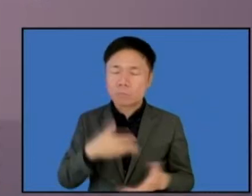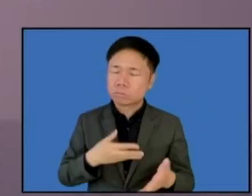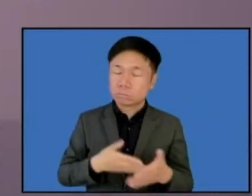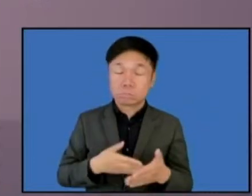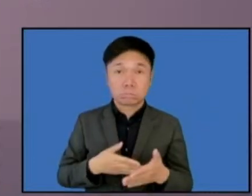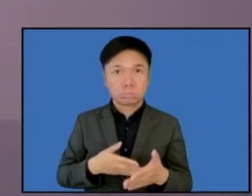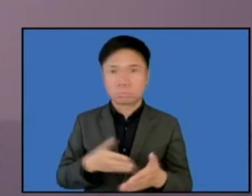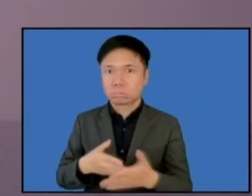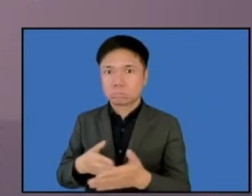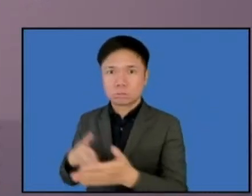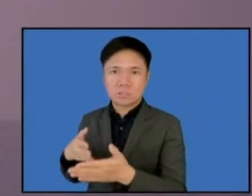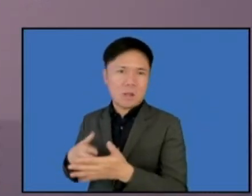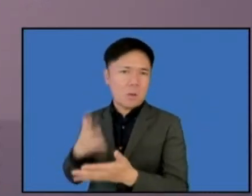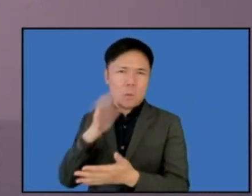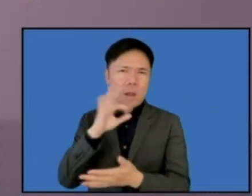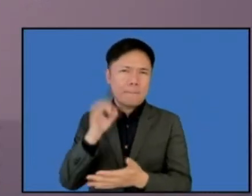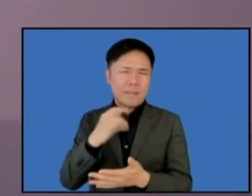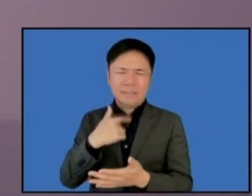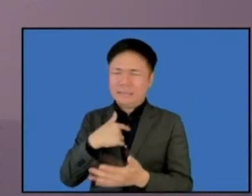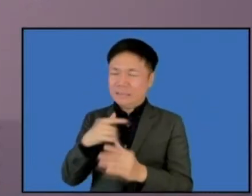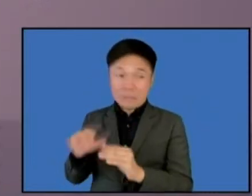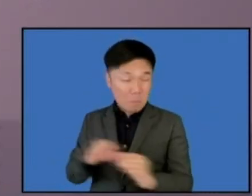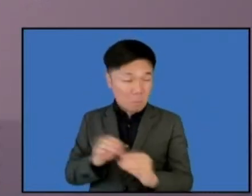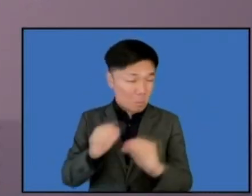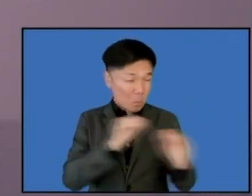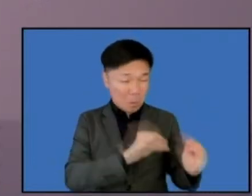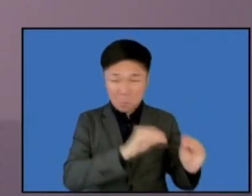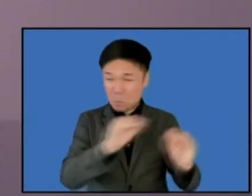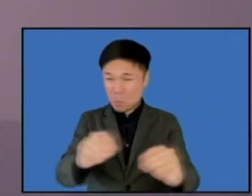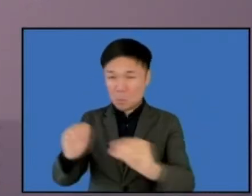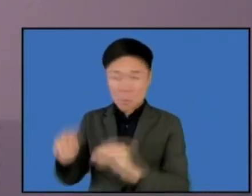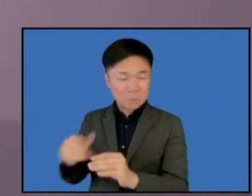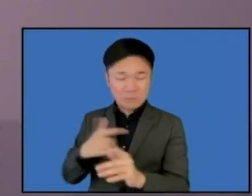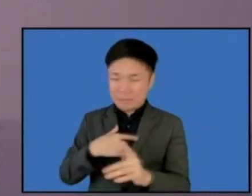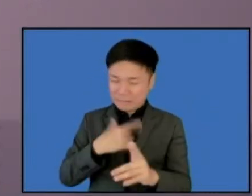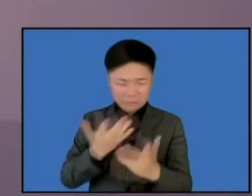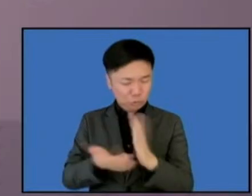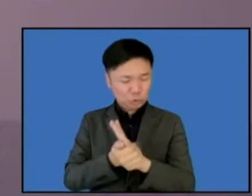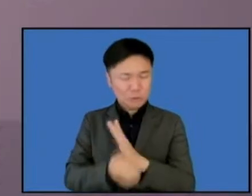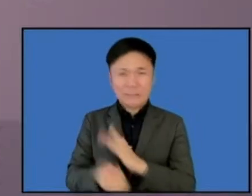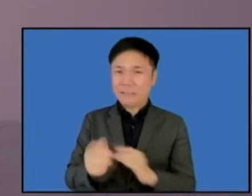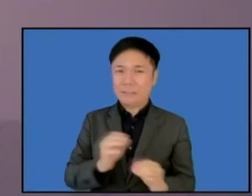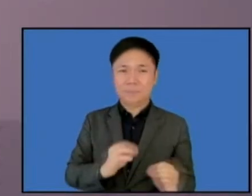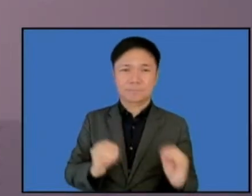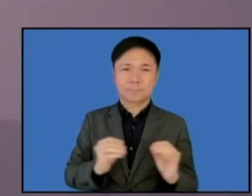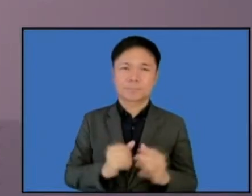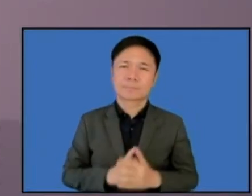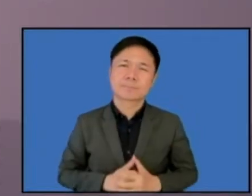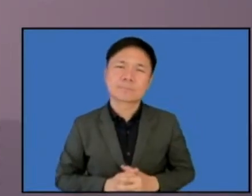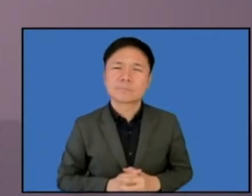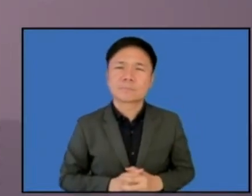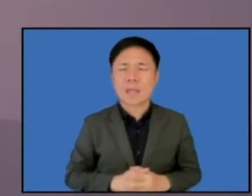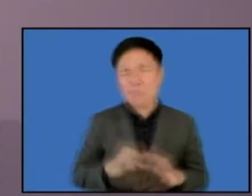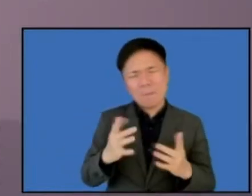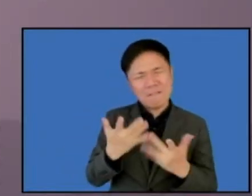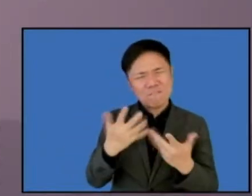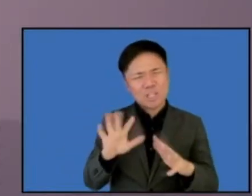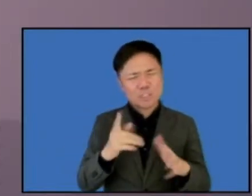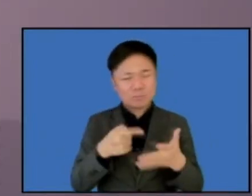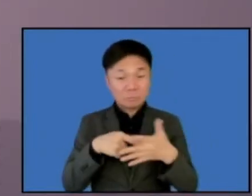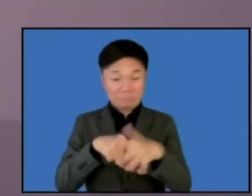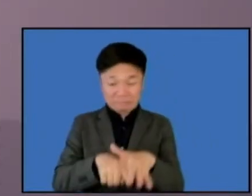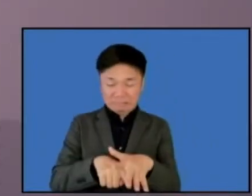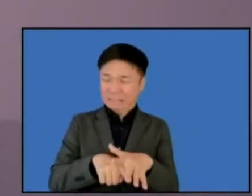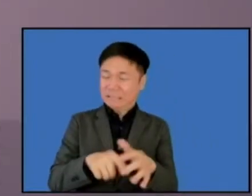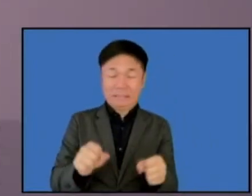of readaptation and reintegration into their home countries, despite the fact that they bring valuable knowledge and skills